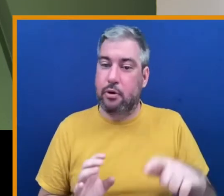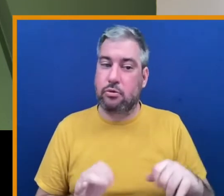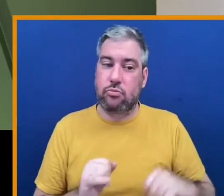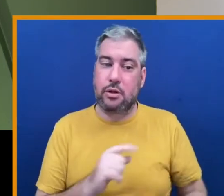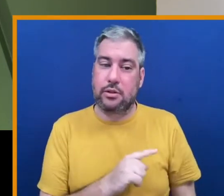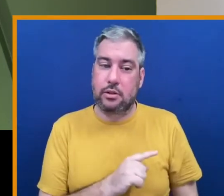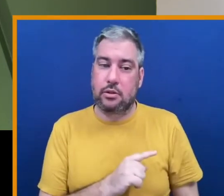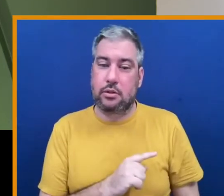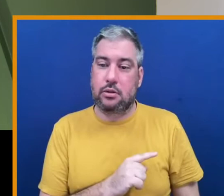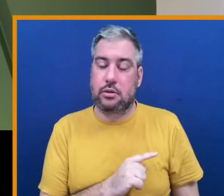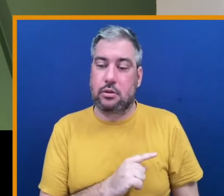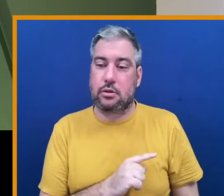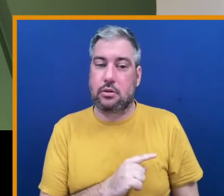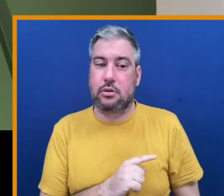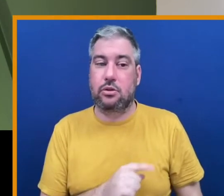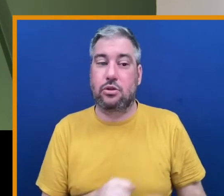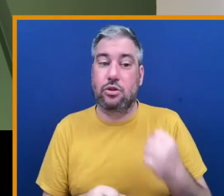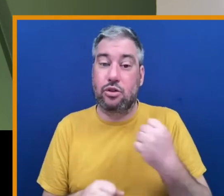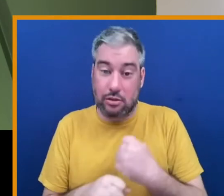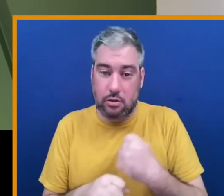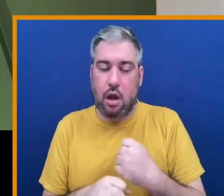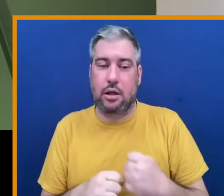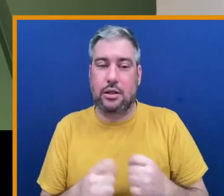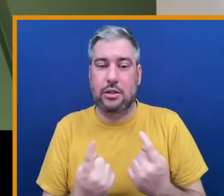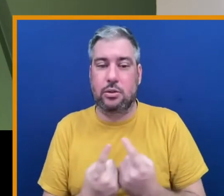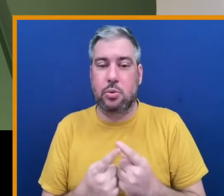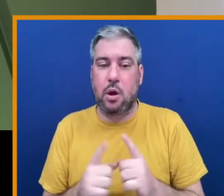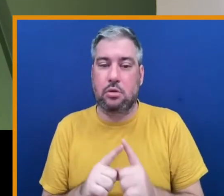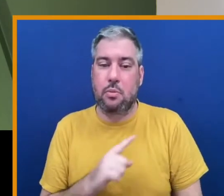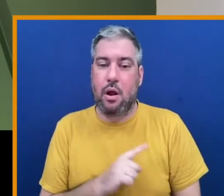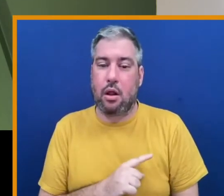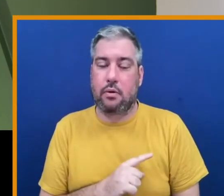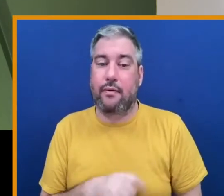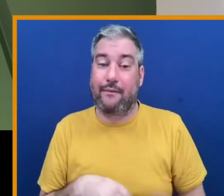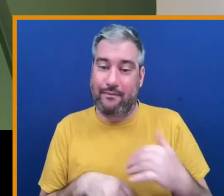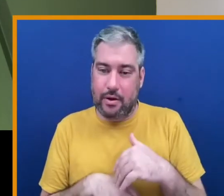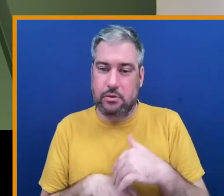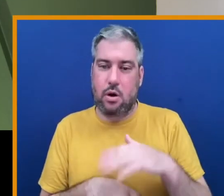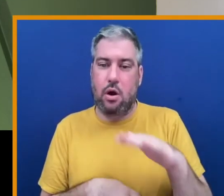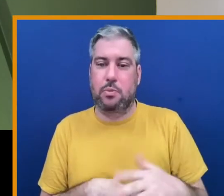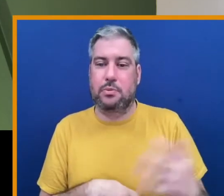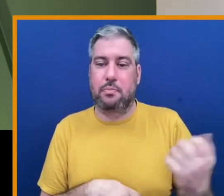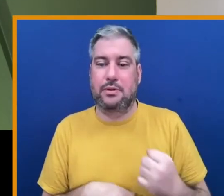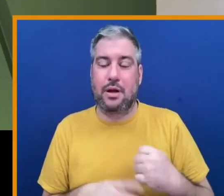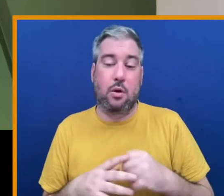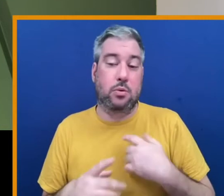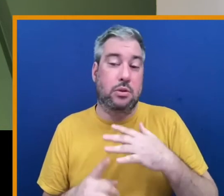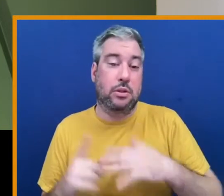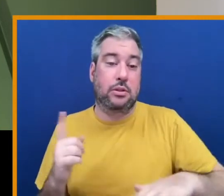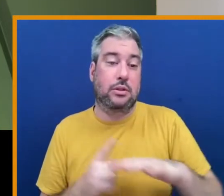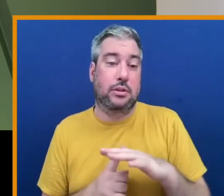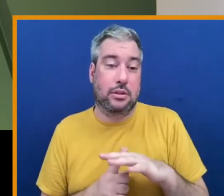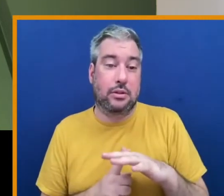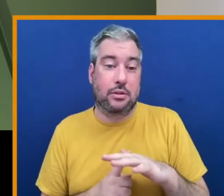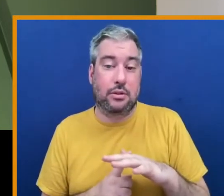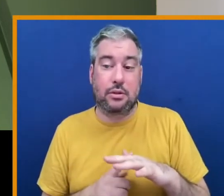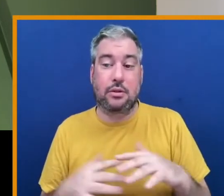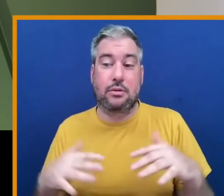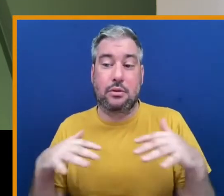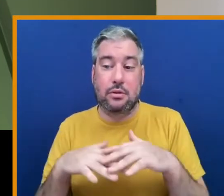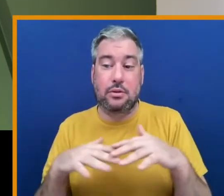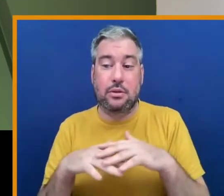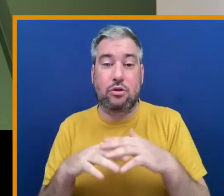paid in our society, an intersection of those identities which we can't just choose to ignore. So why